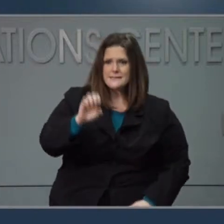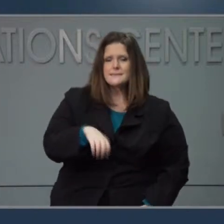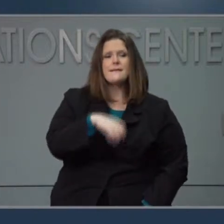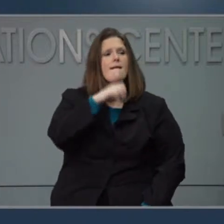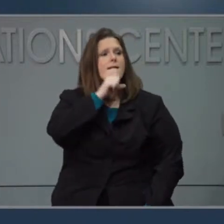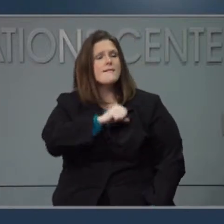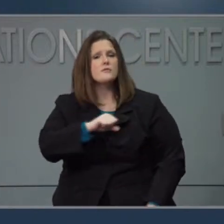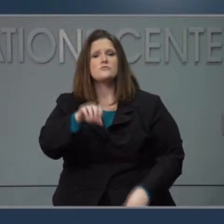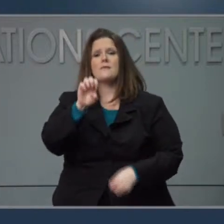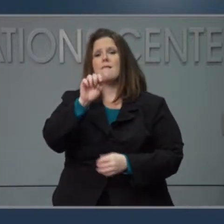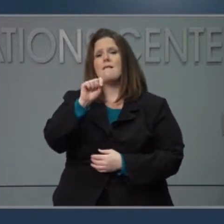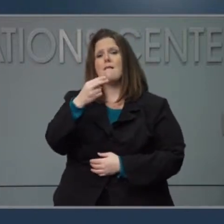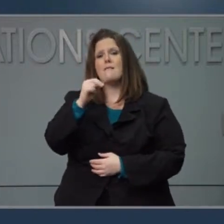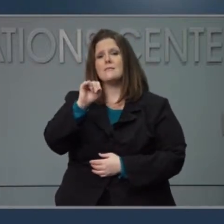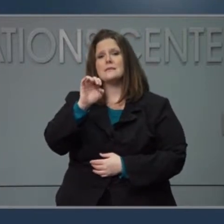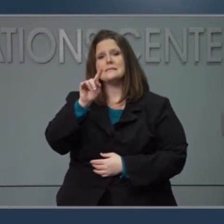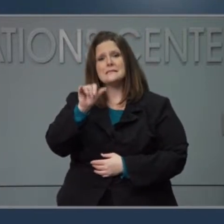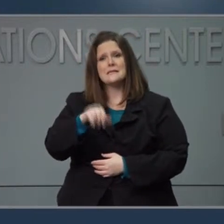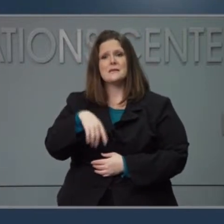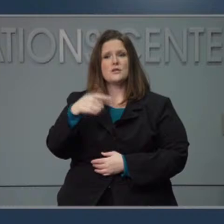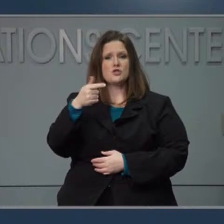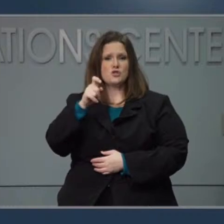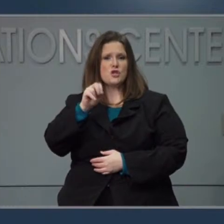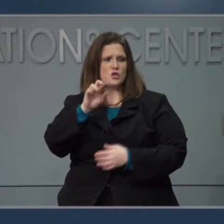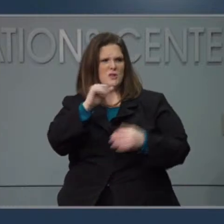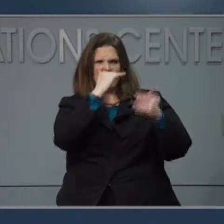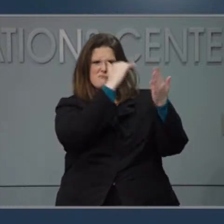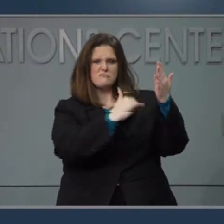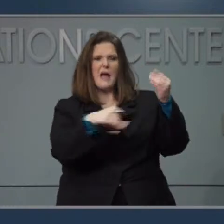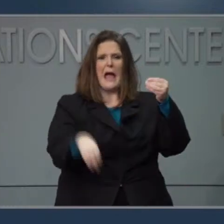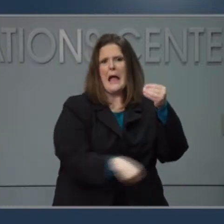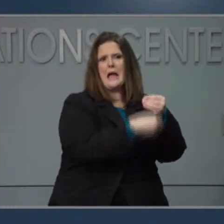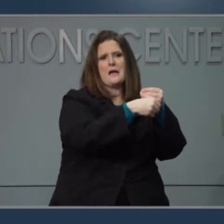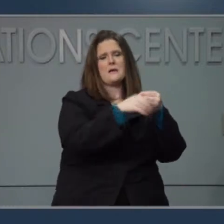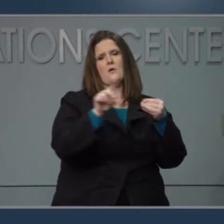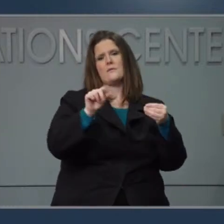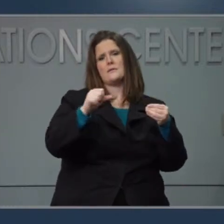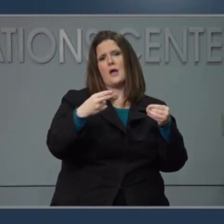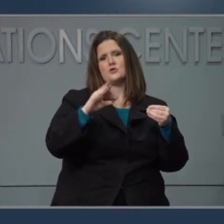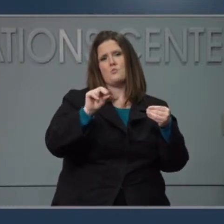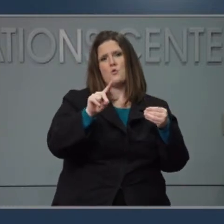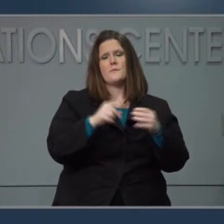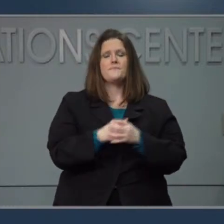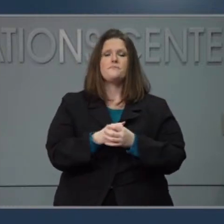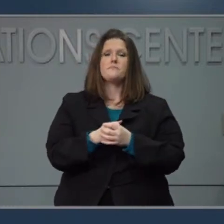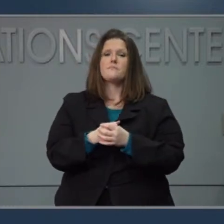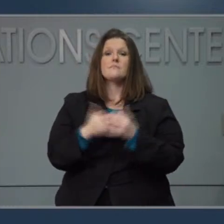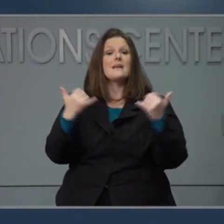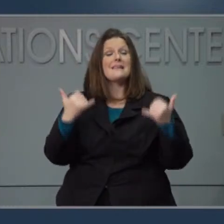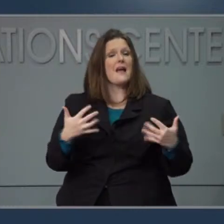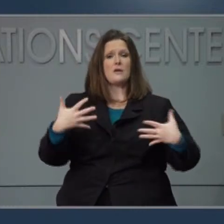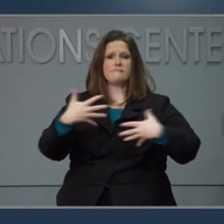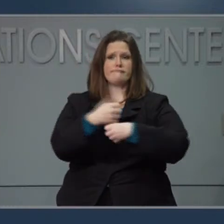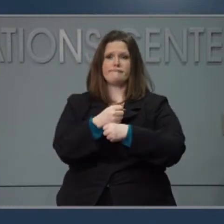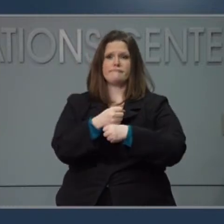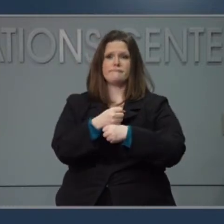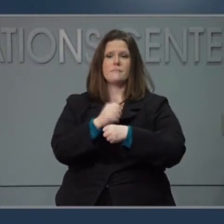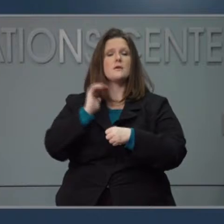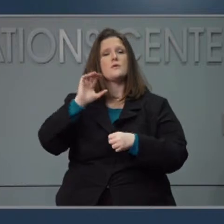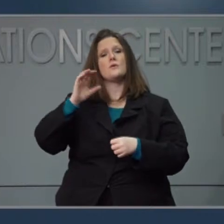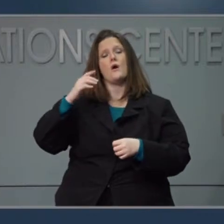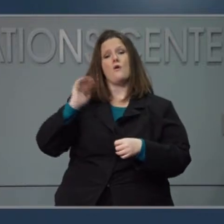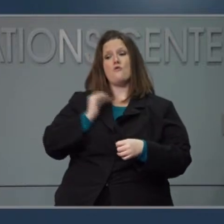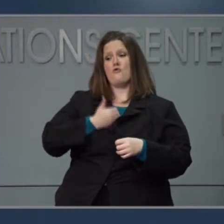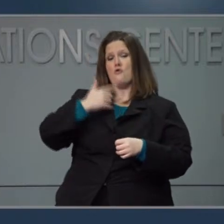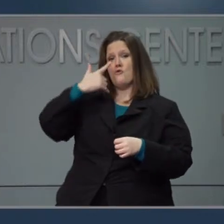and gender. Okay, so here's where we are. Our surveillance data ticked down and is level, but